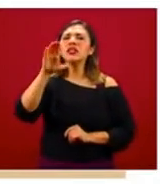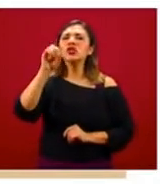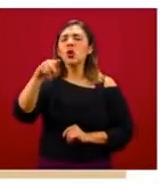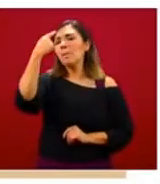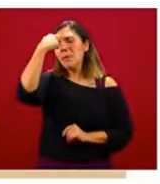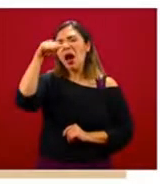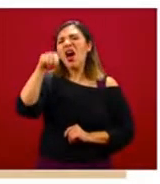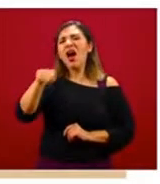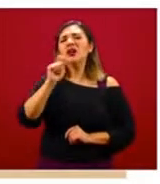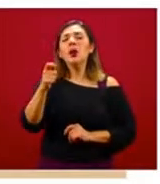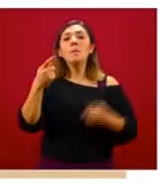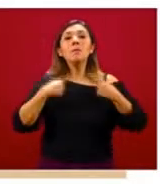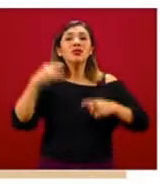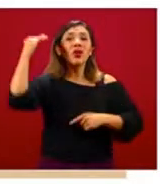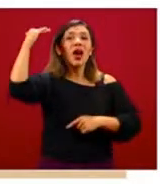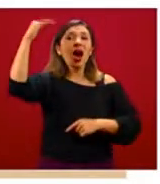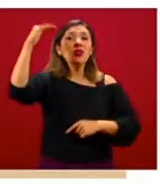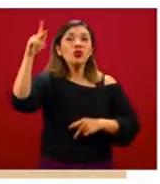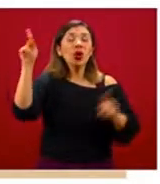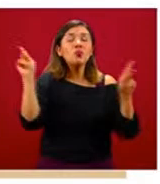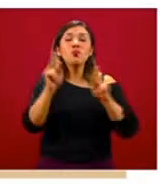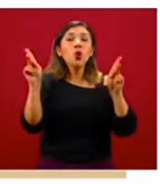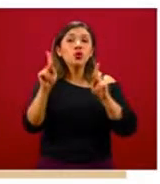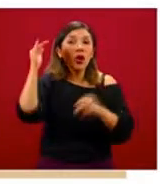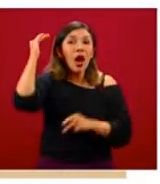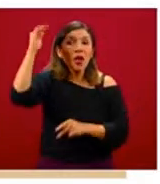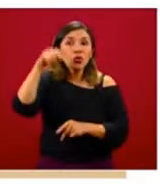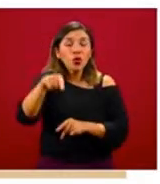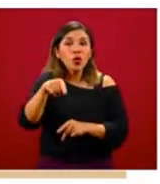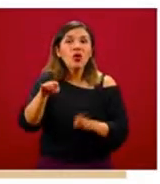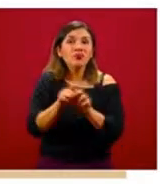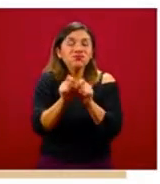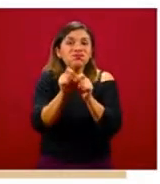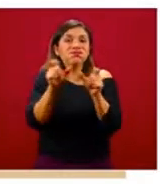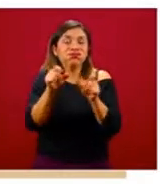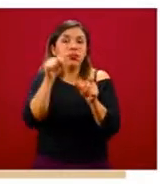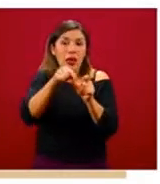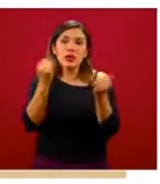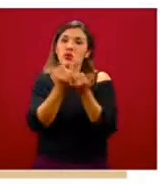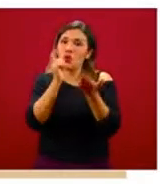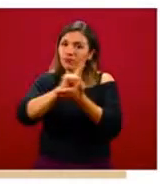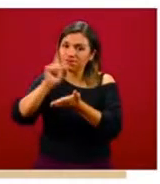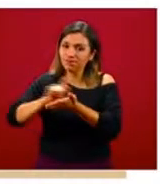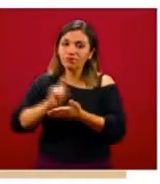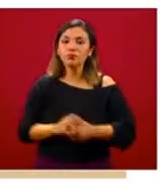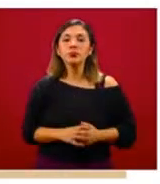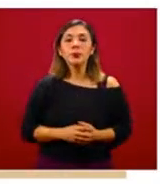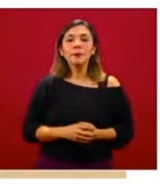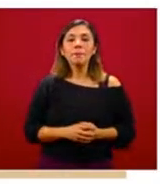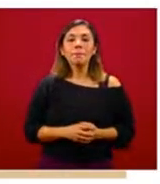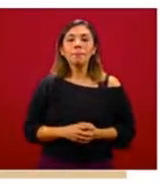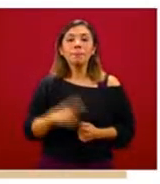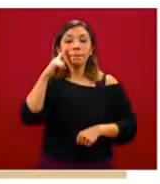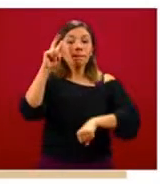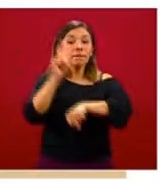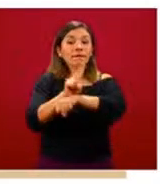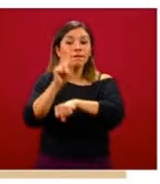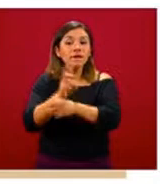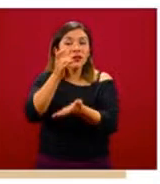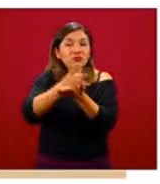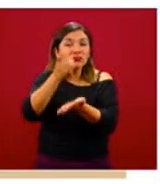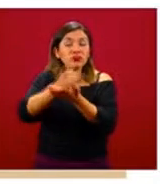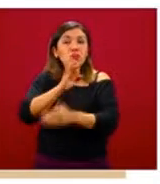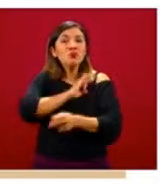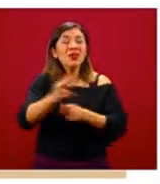systems to kill these insects and to control both the larvae and the adults of these